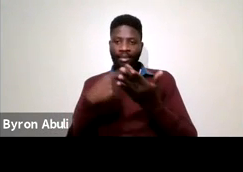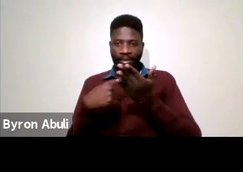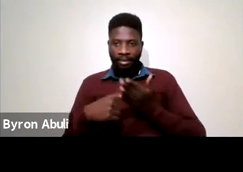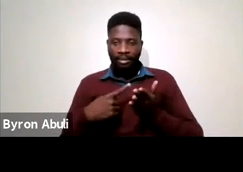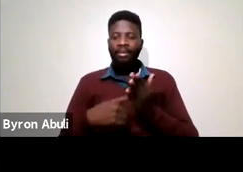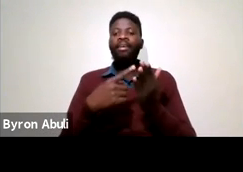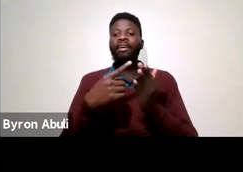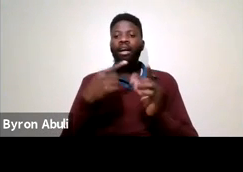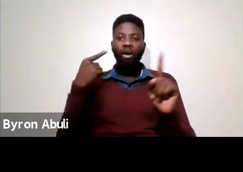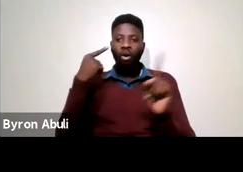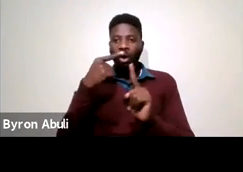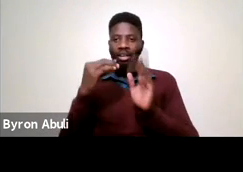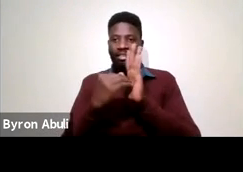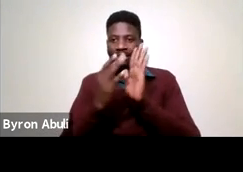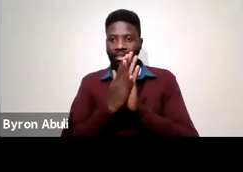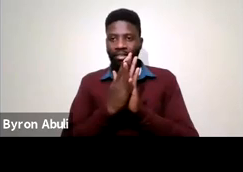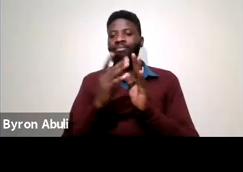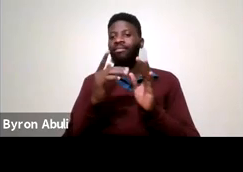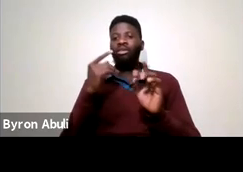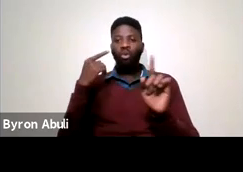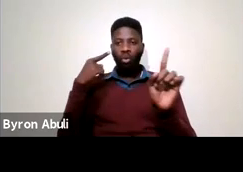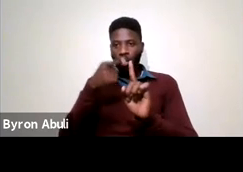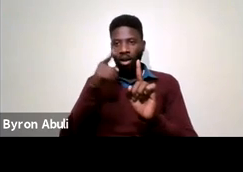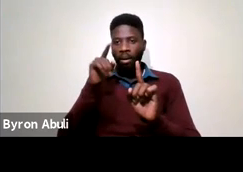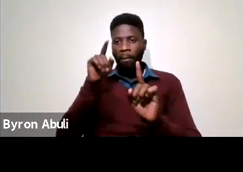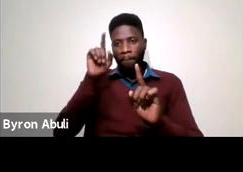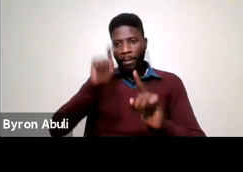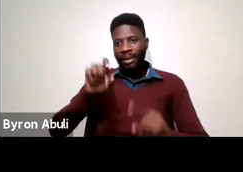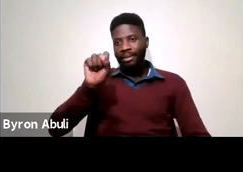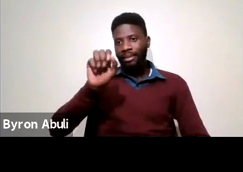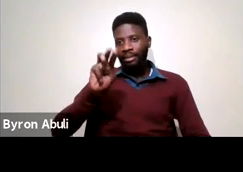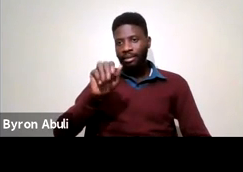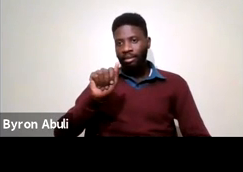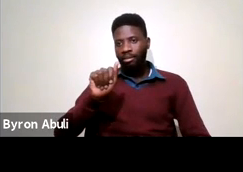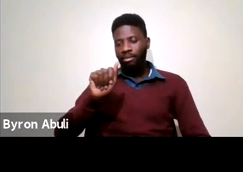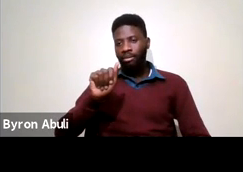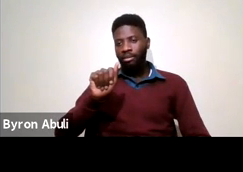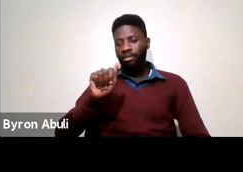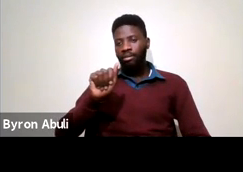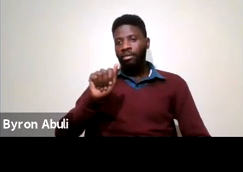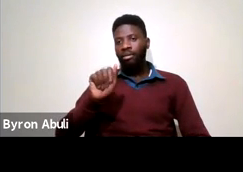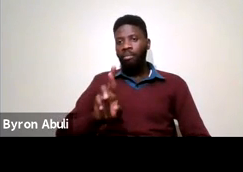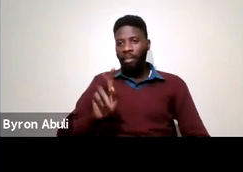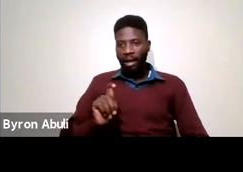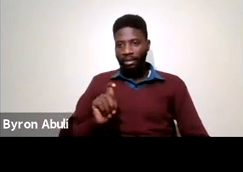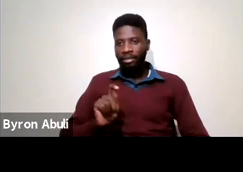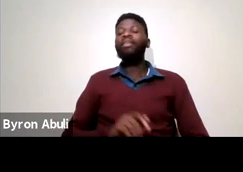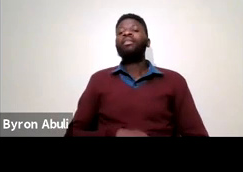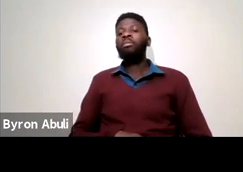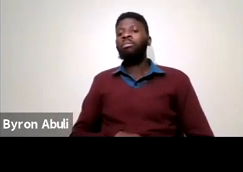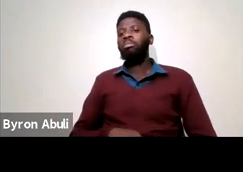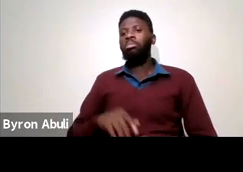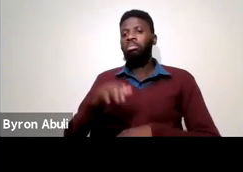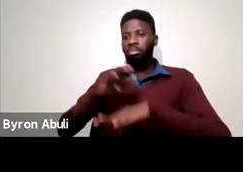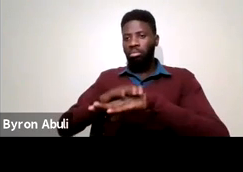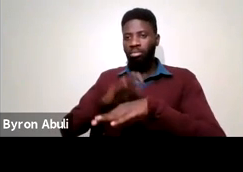smart. Yeah, that's the little I can remember. I think that's quite encouraging to know that a couple of you at least have an idea, have met this